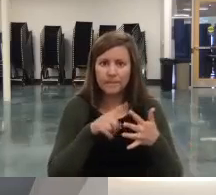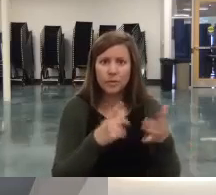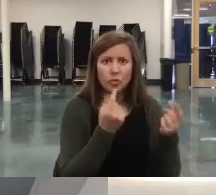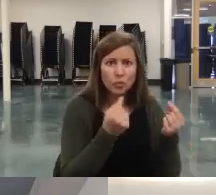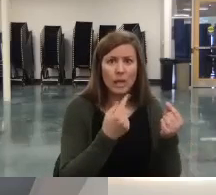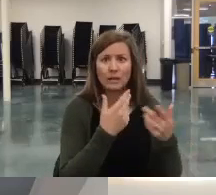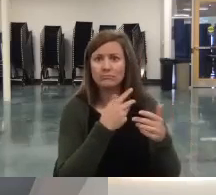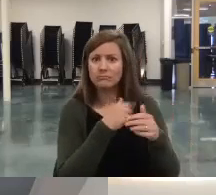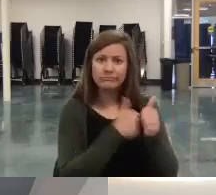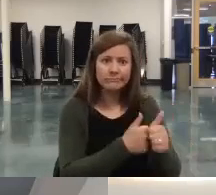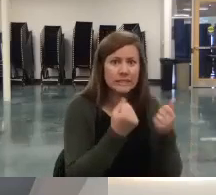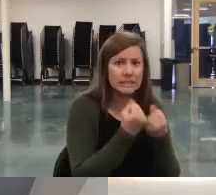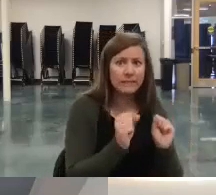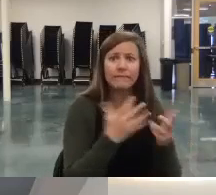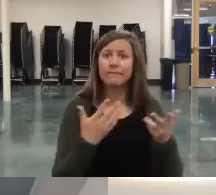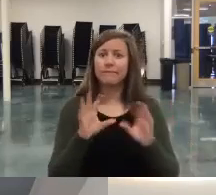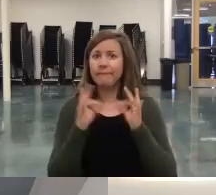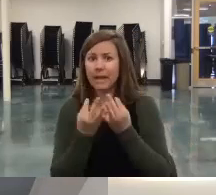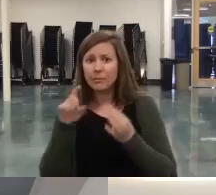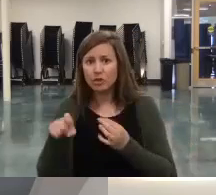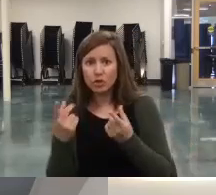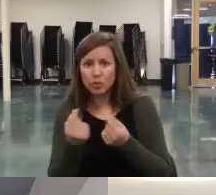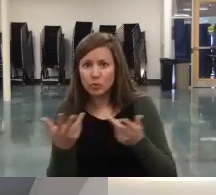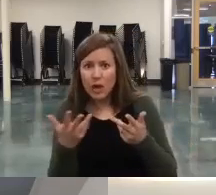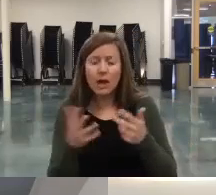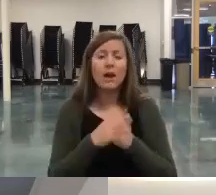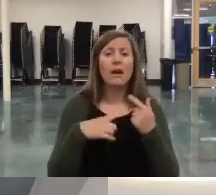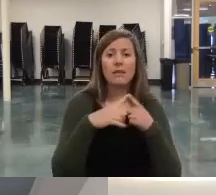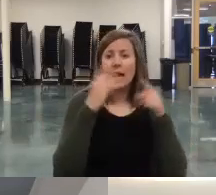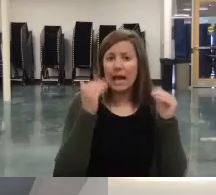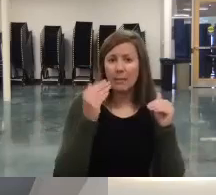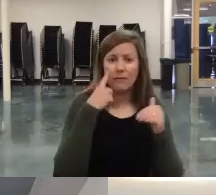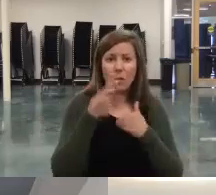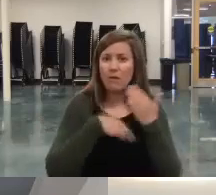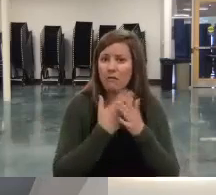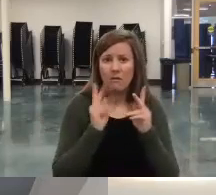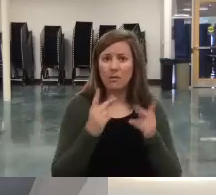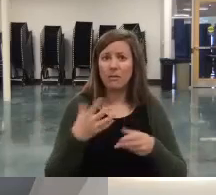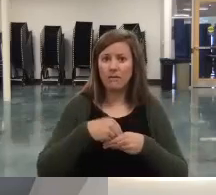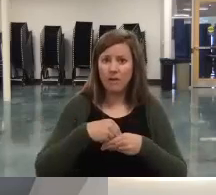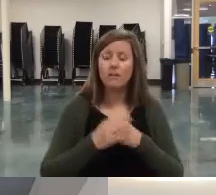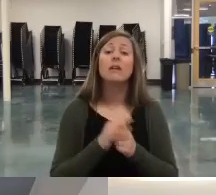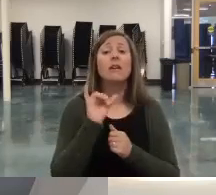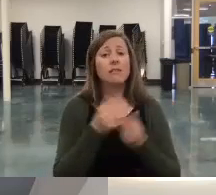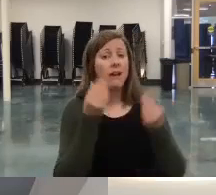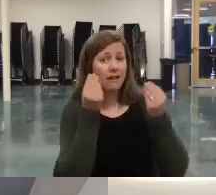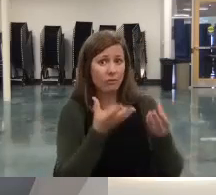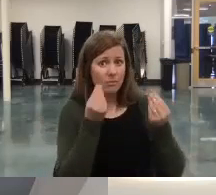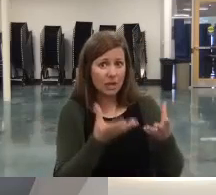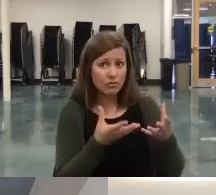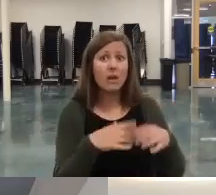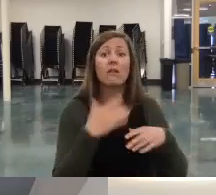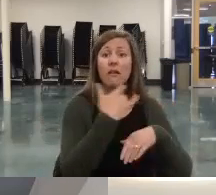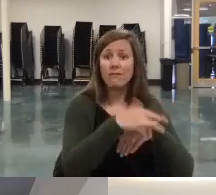safety precautions, what the family needs to be doing, and what are the expectations of everybody involved. So that information is out